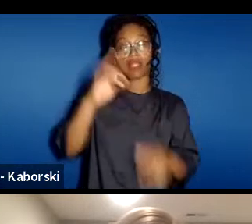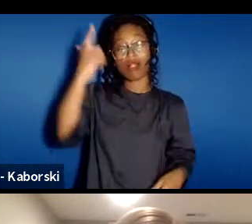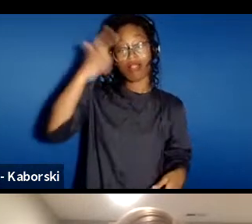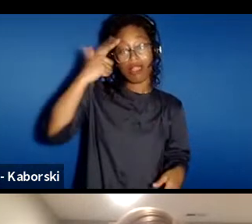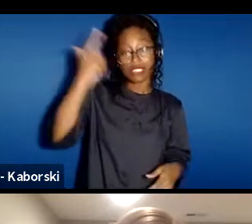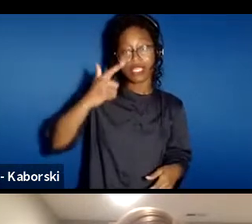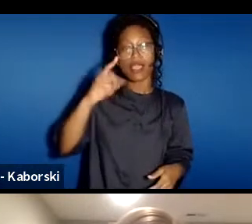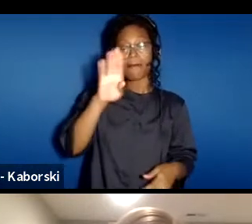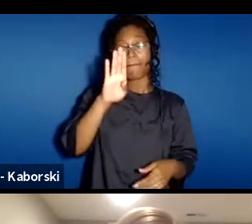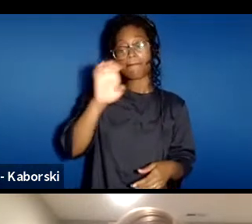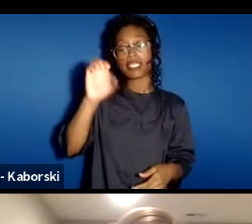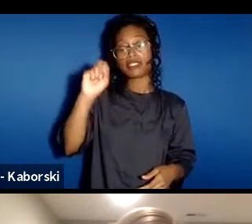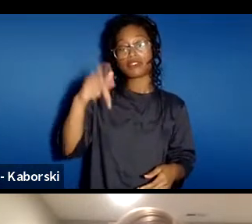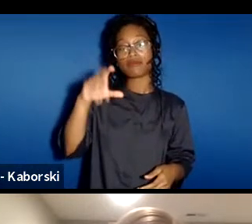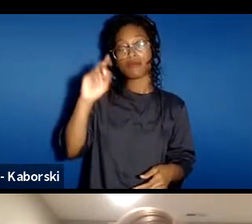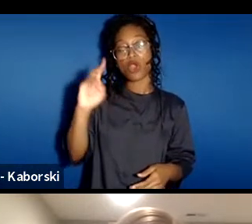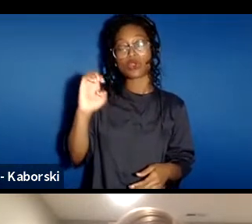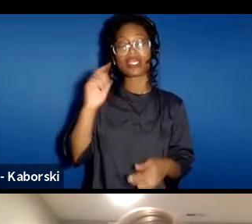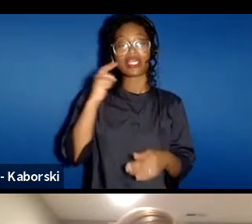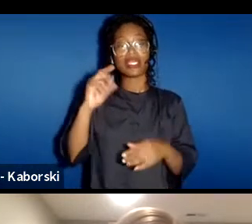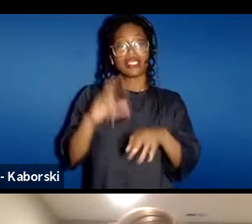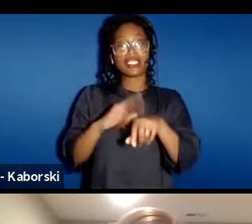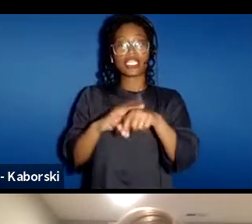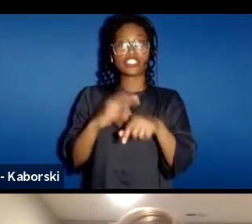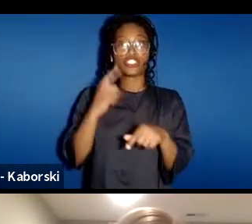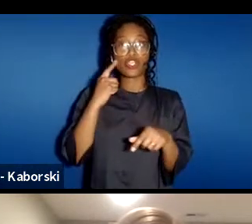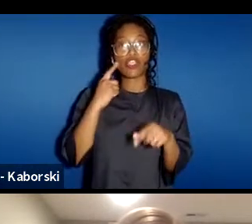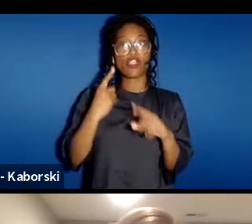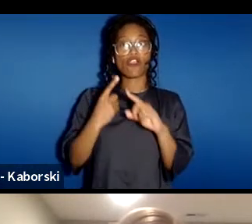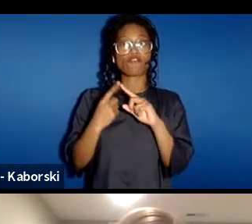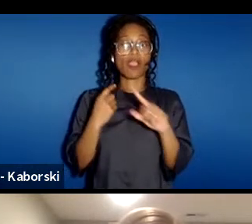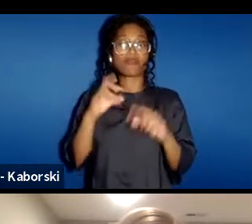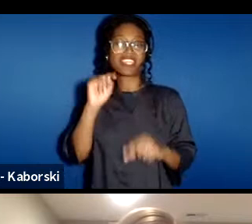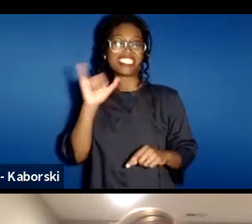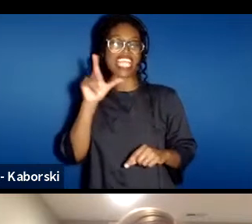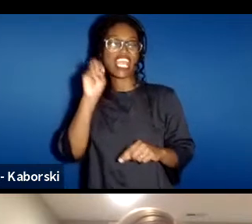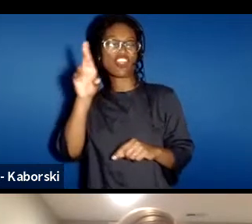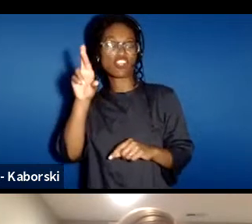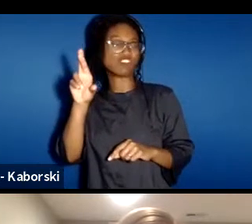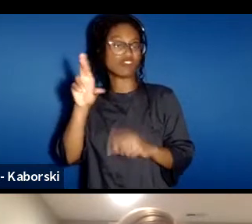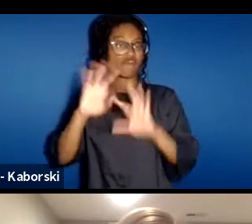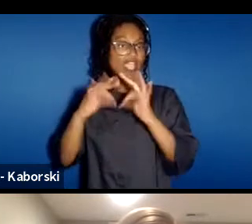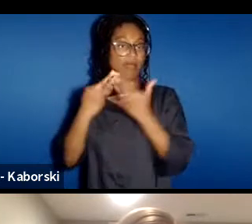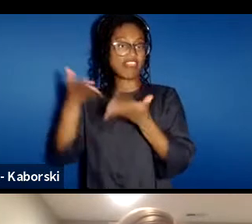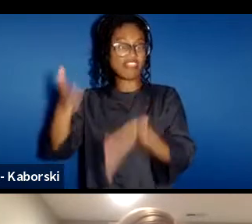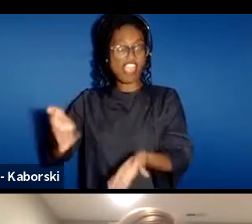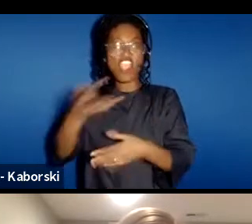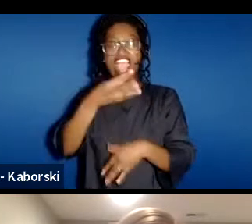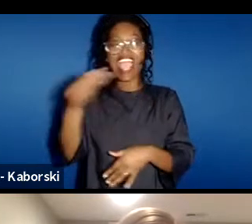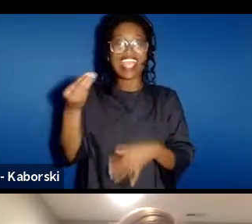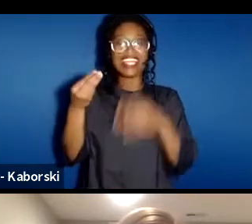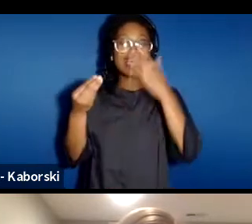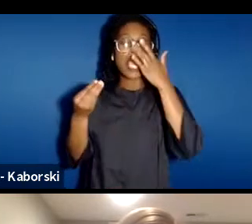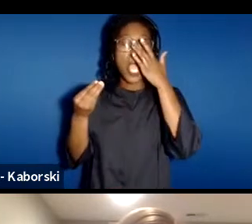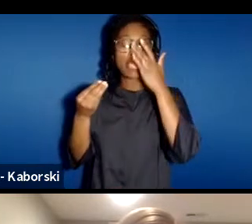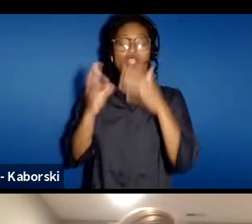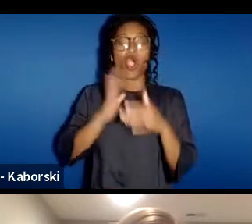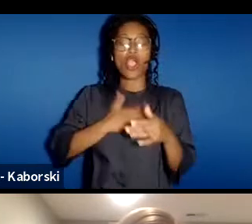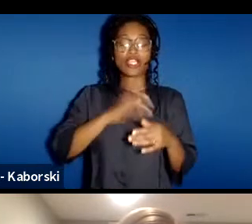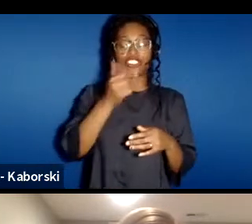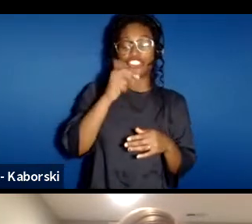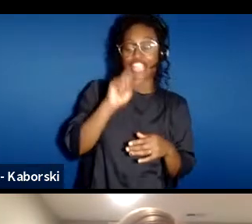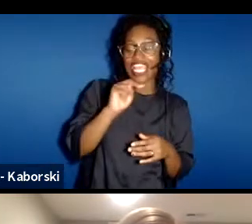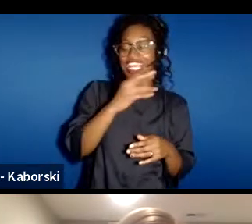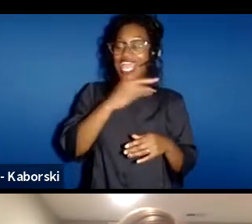the bespoke nature of the tailors there, and you think about the idea that we sort of finish our gin in barrels in sort of this